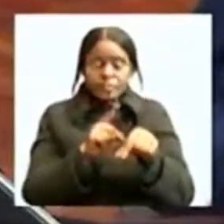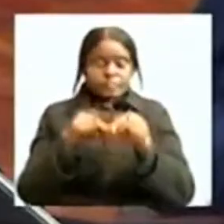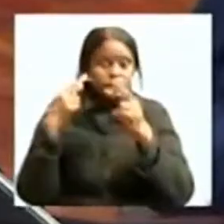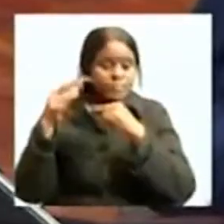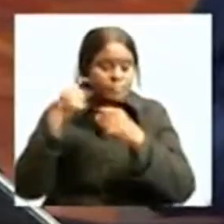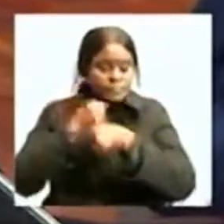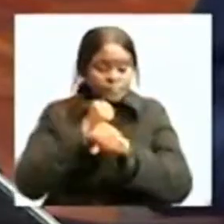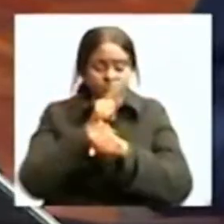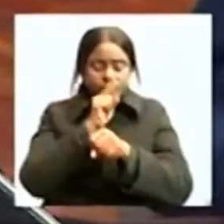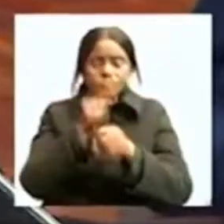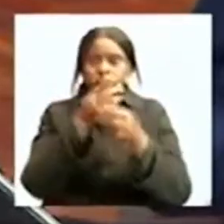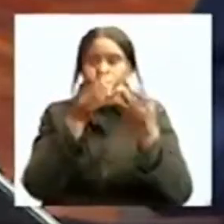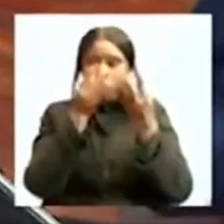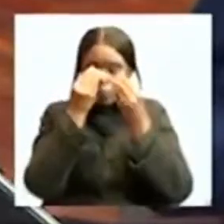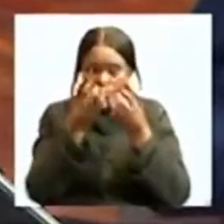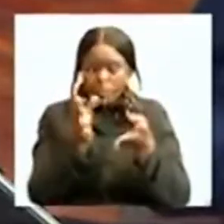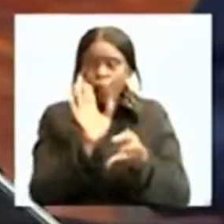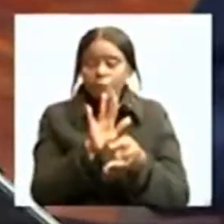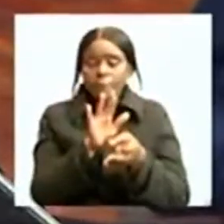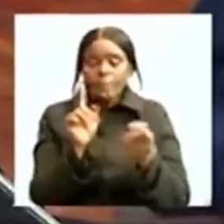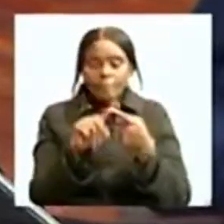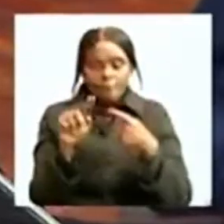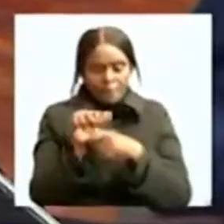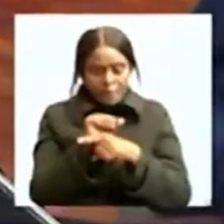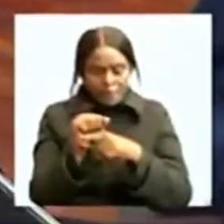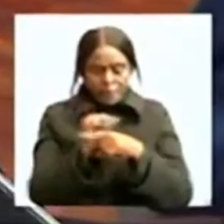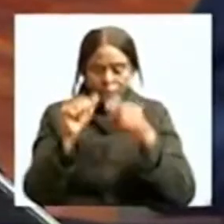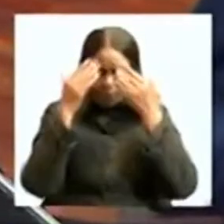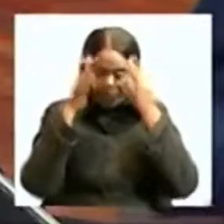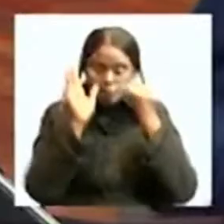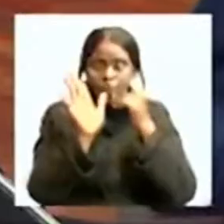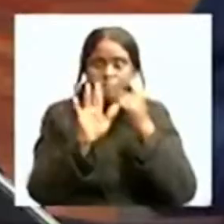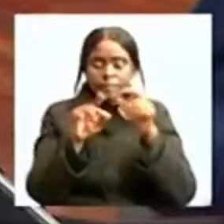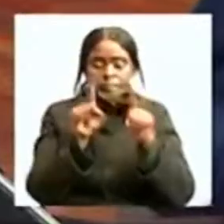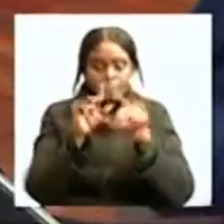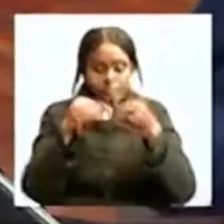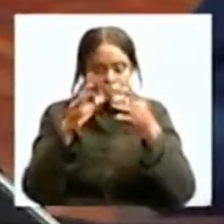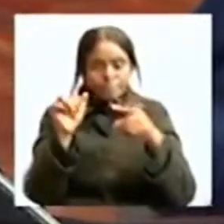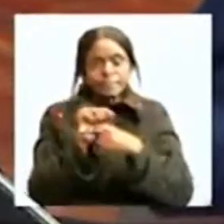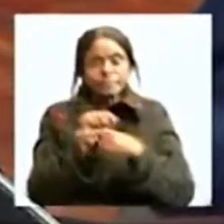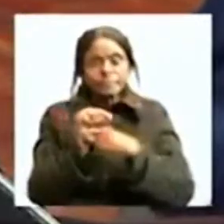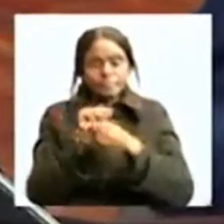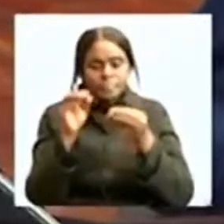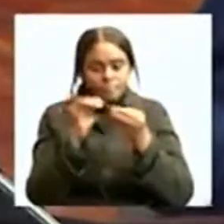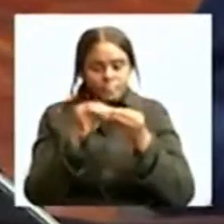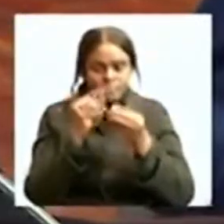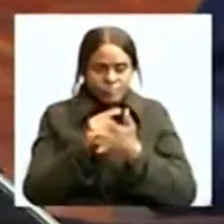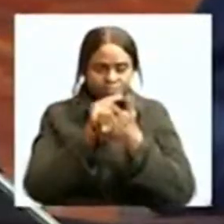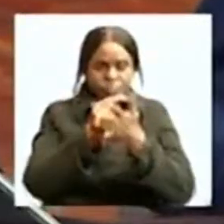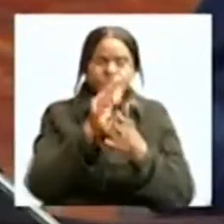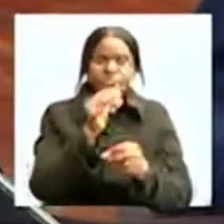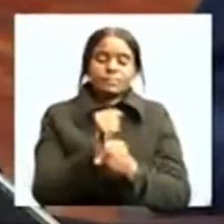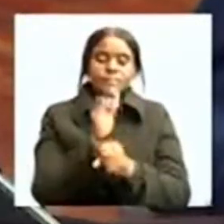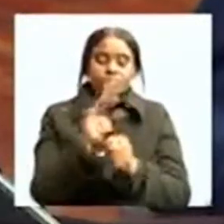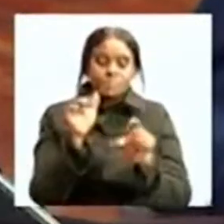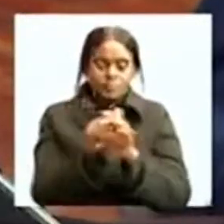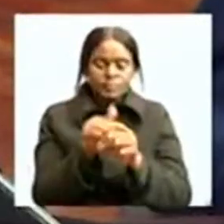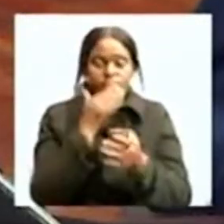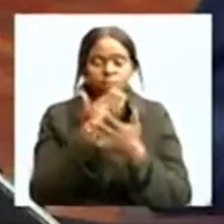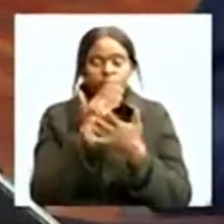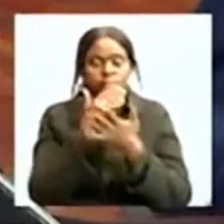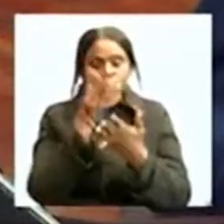to ensure compliance. Training and awareness. Provide training to grant recipients on